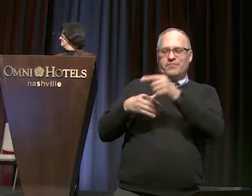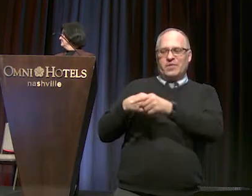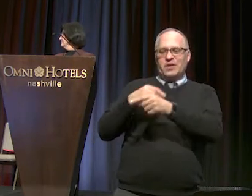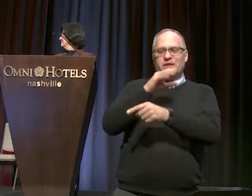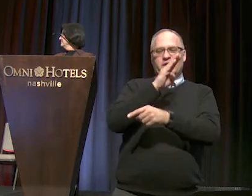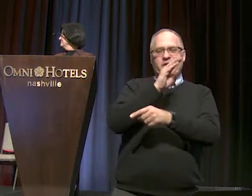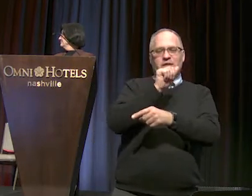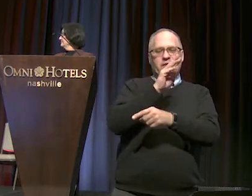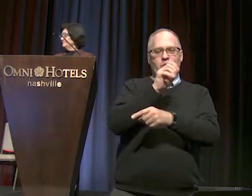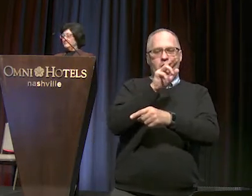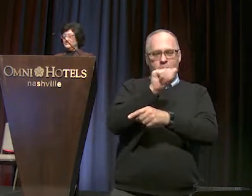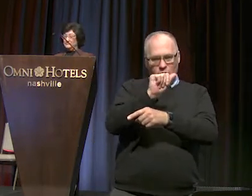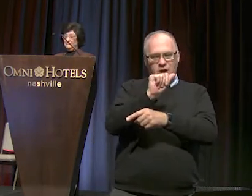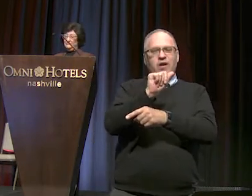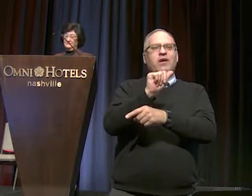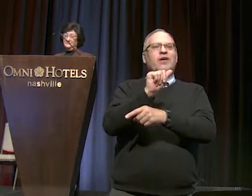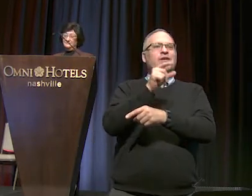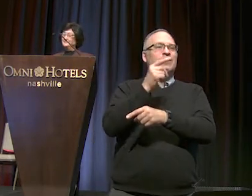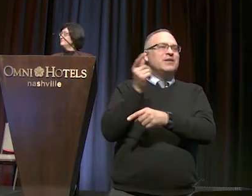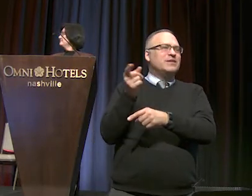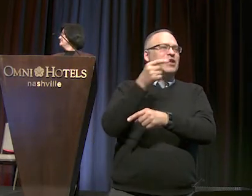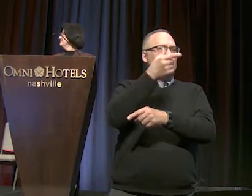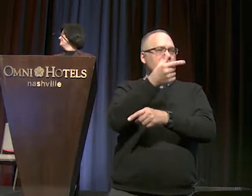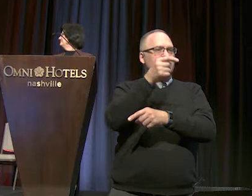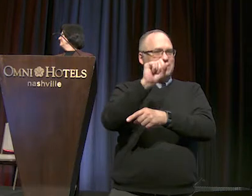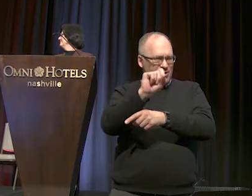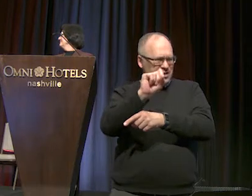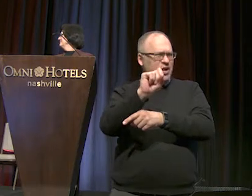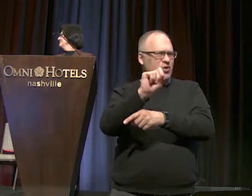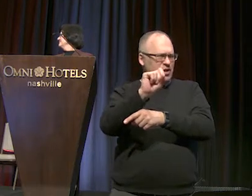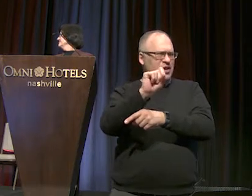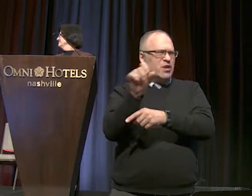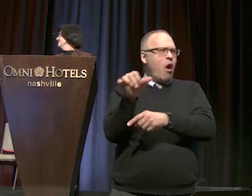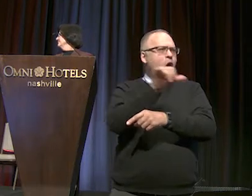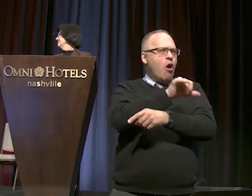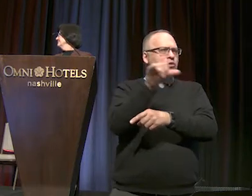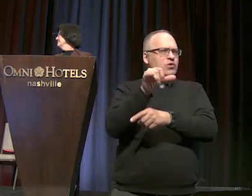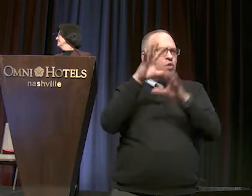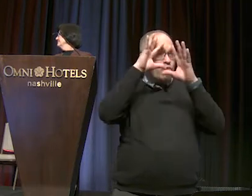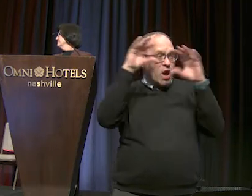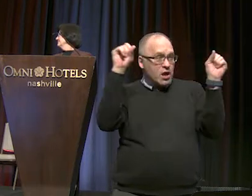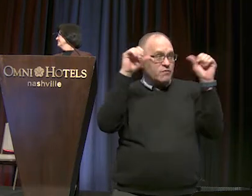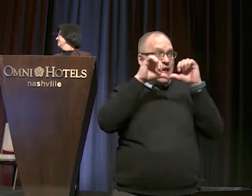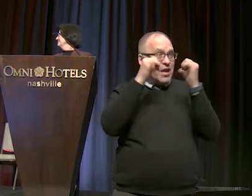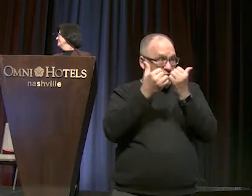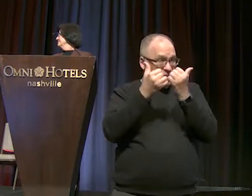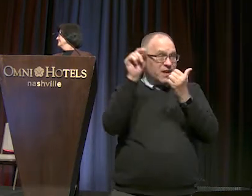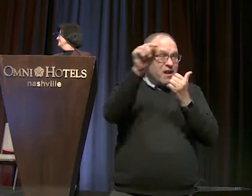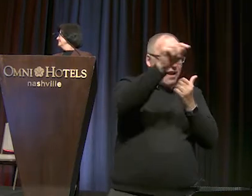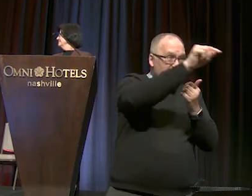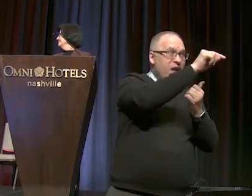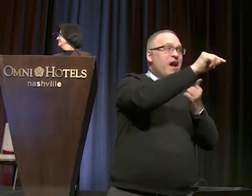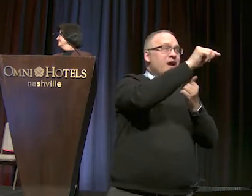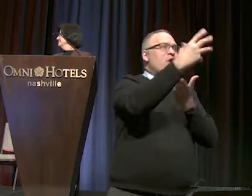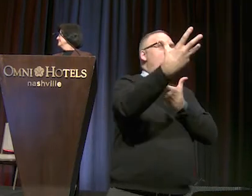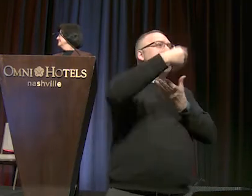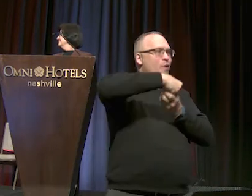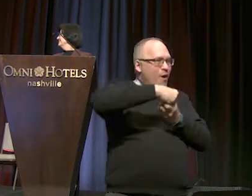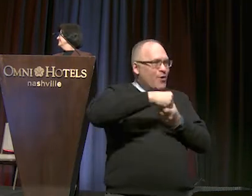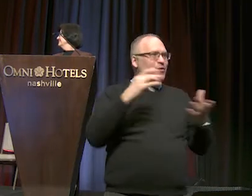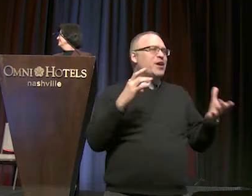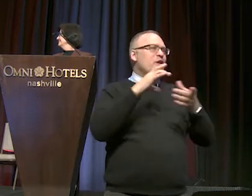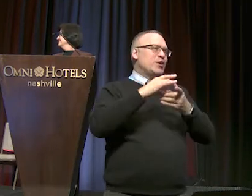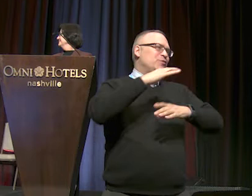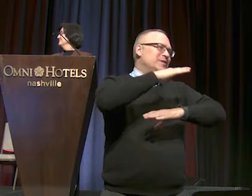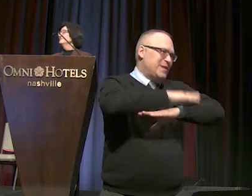Barbara Borgegrain. As you all know, the General Secretaries as well as the presidents of the agencies are all part of the Connectional Table. So I'll